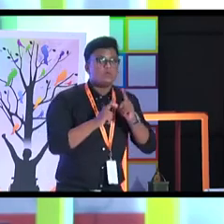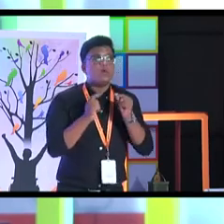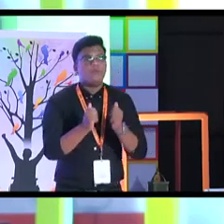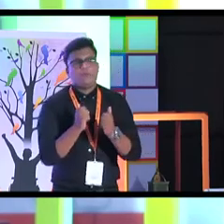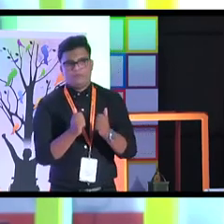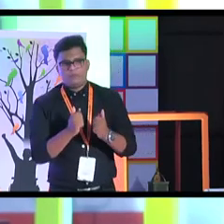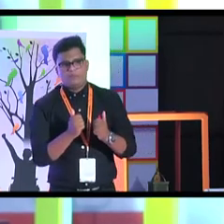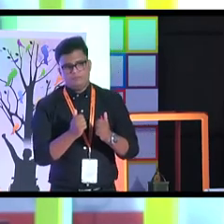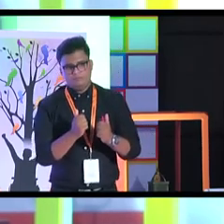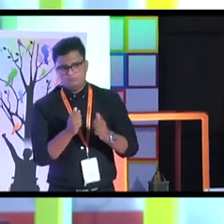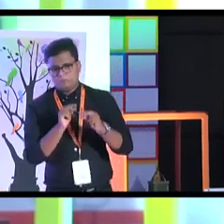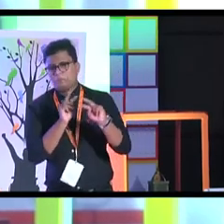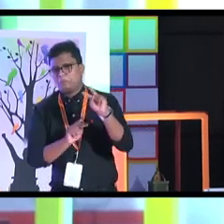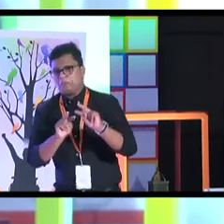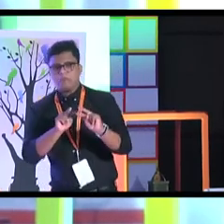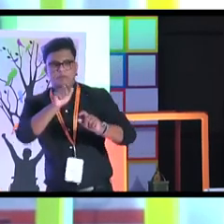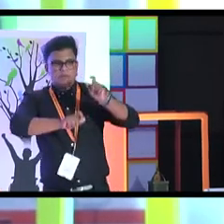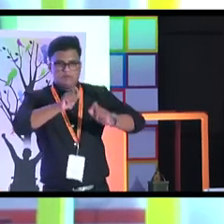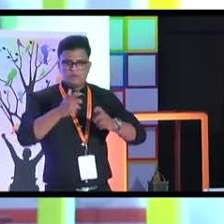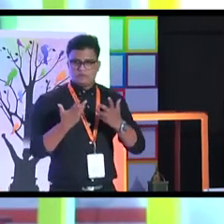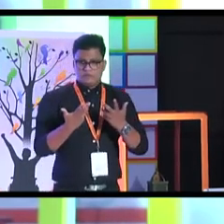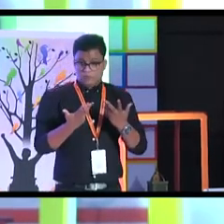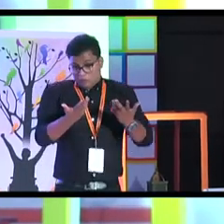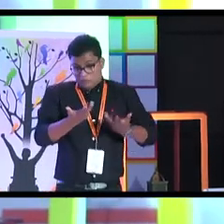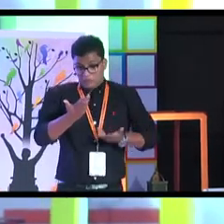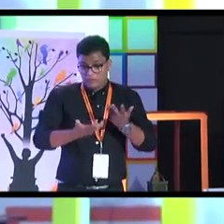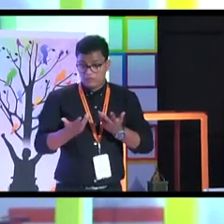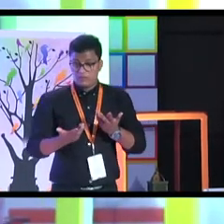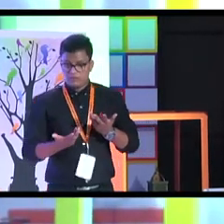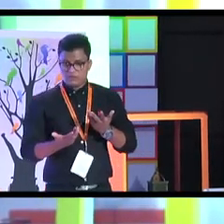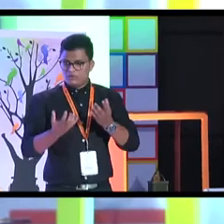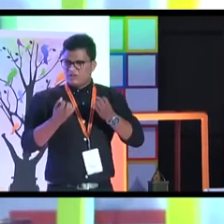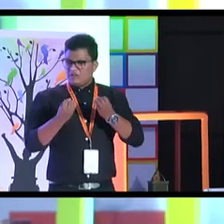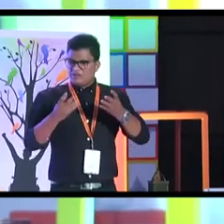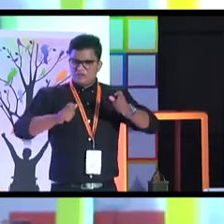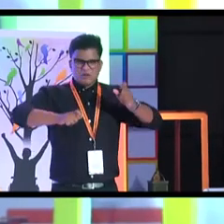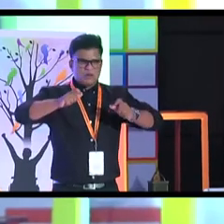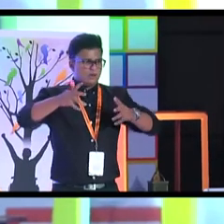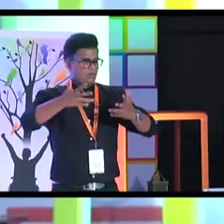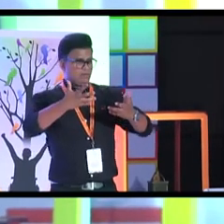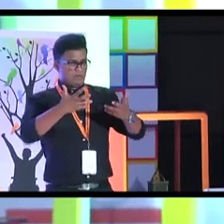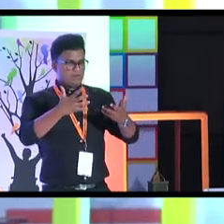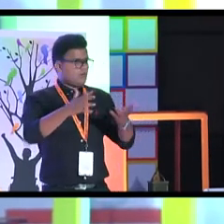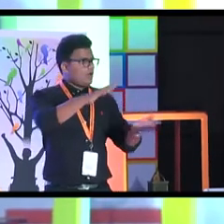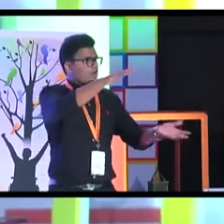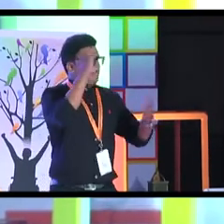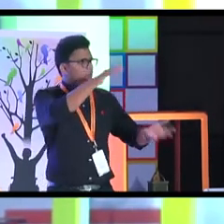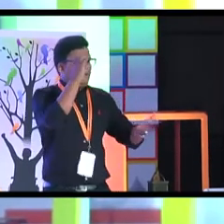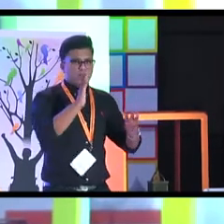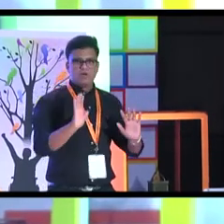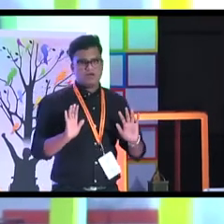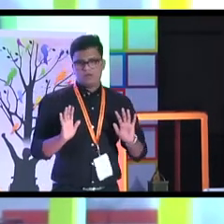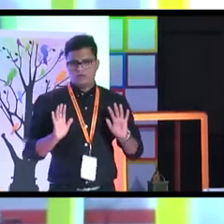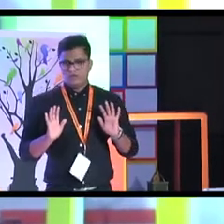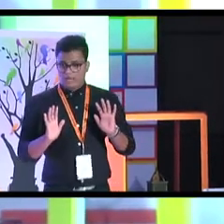So individuals, I'm not very sure we can take on bulk numbers. We do that for